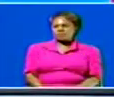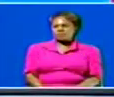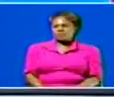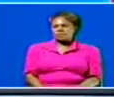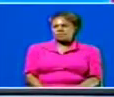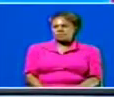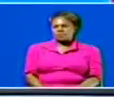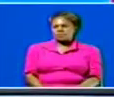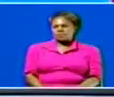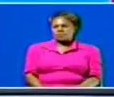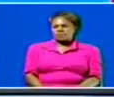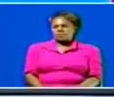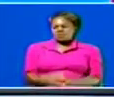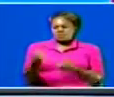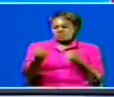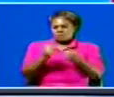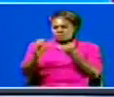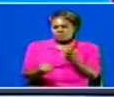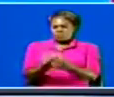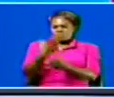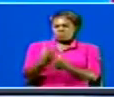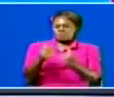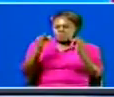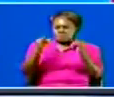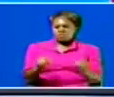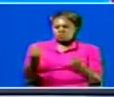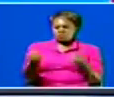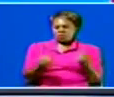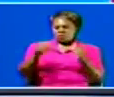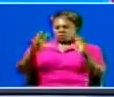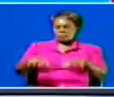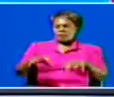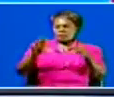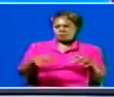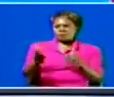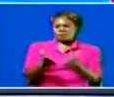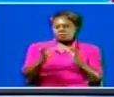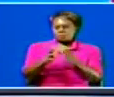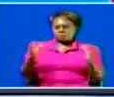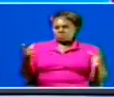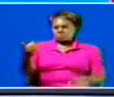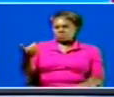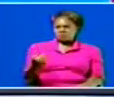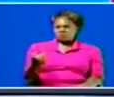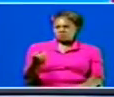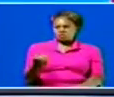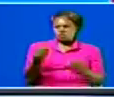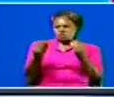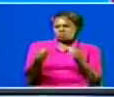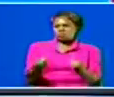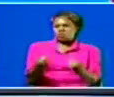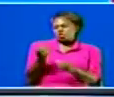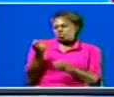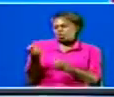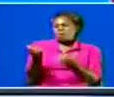All right, now, Foton Motors has launched a new line of vehicles into the market to serve the growing demand for logistics solutions by